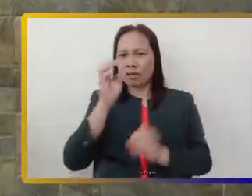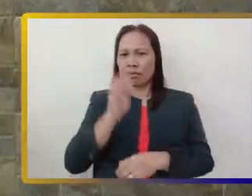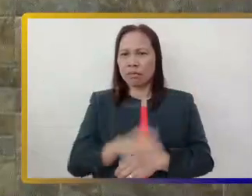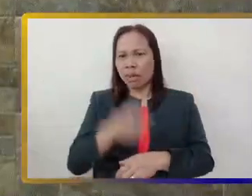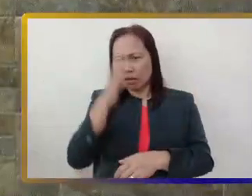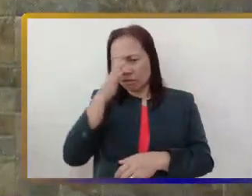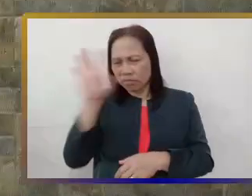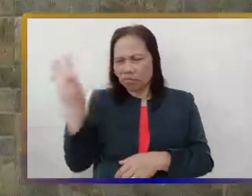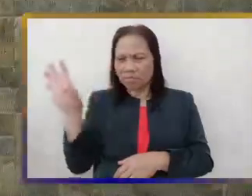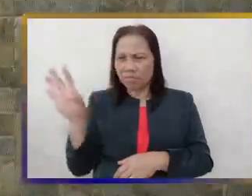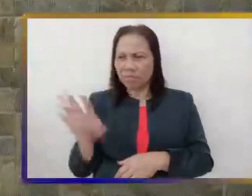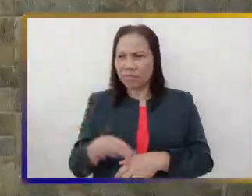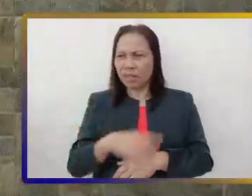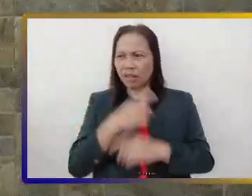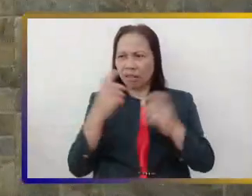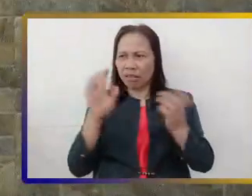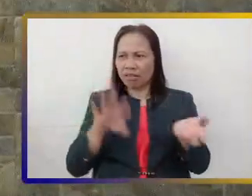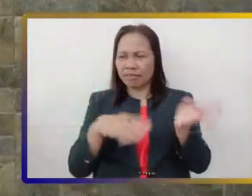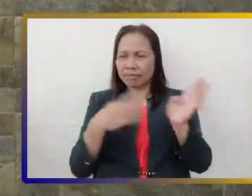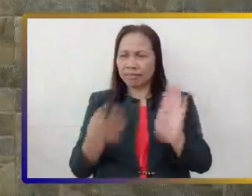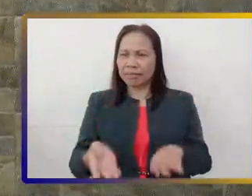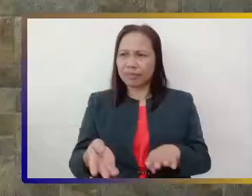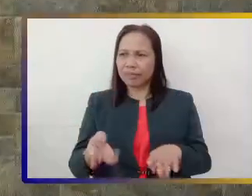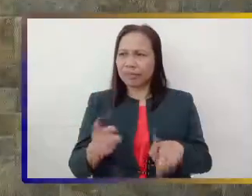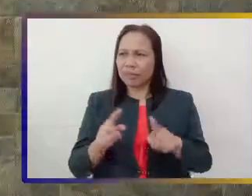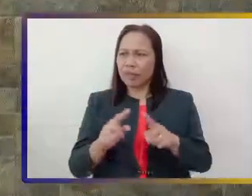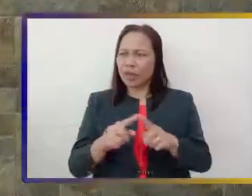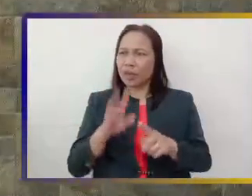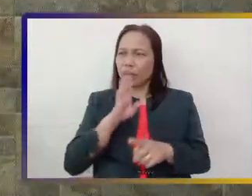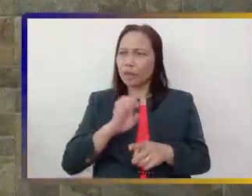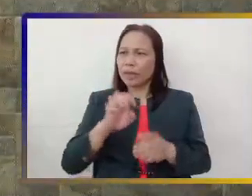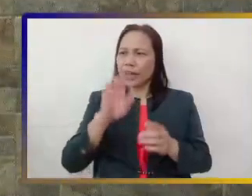to be absent from the body is to be